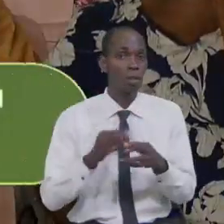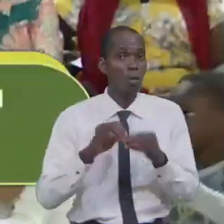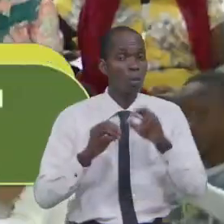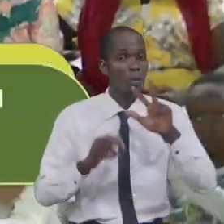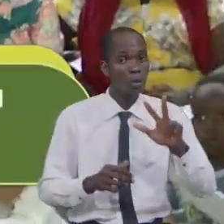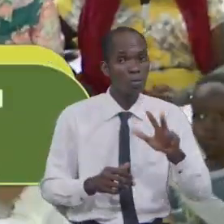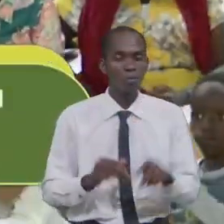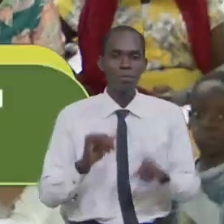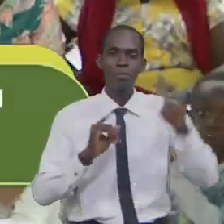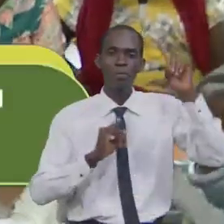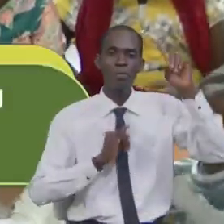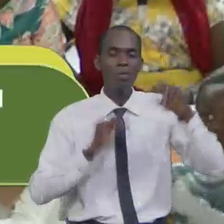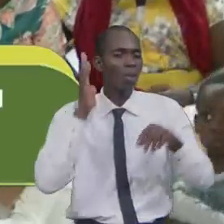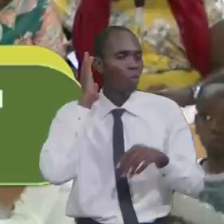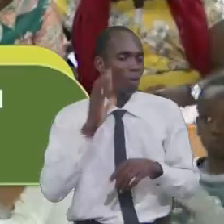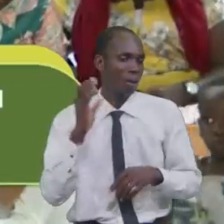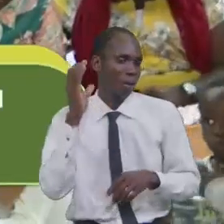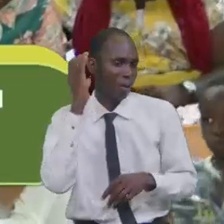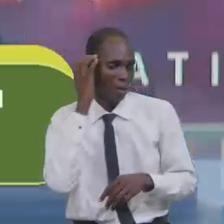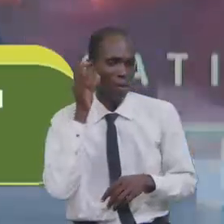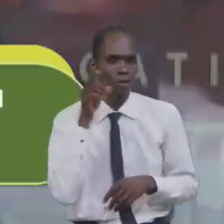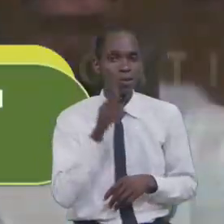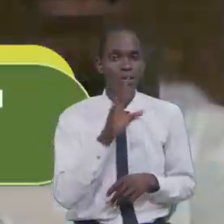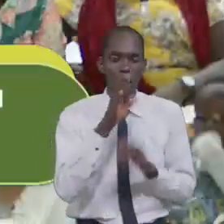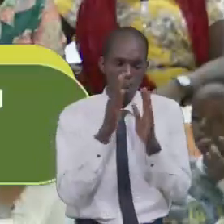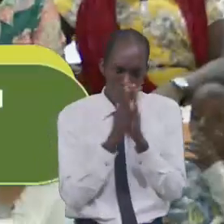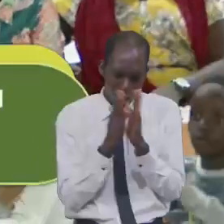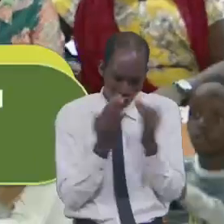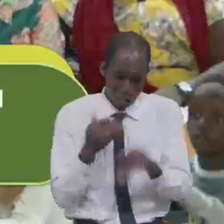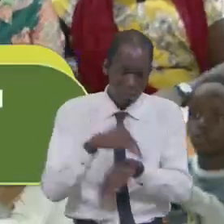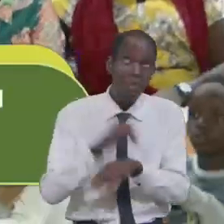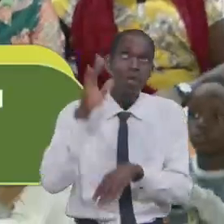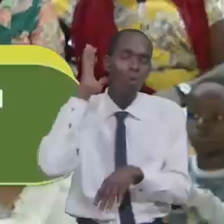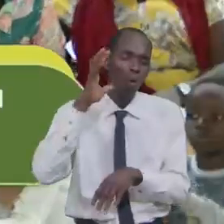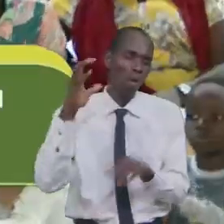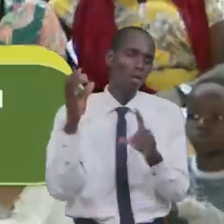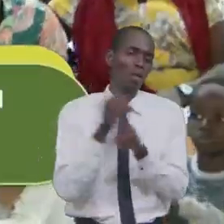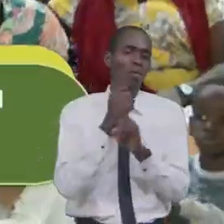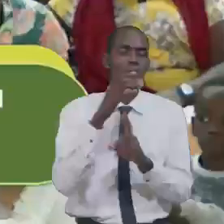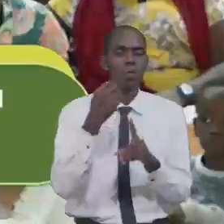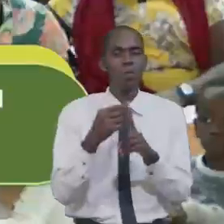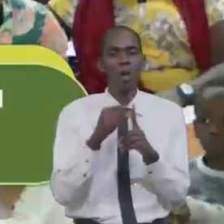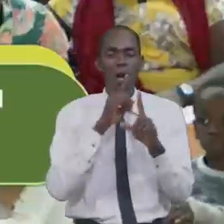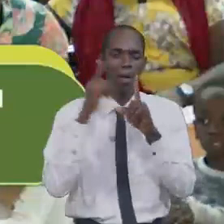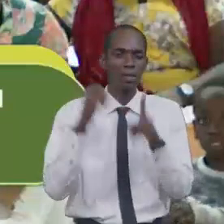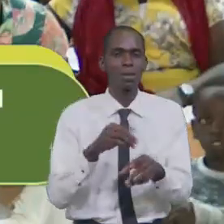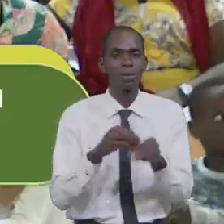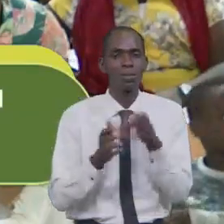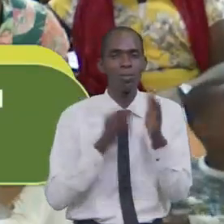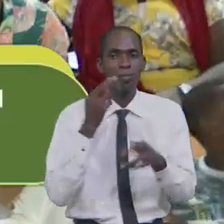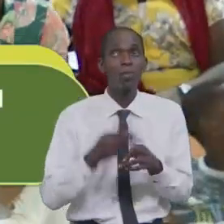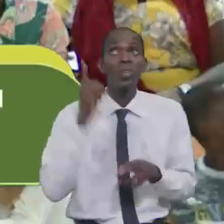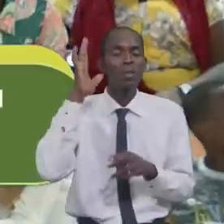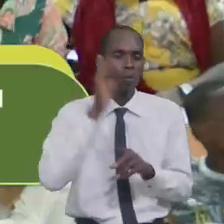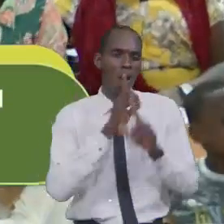will hear thee. Your prayer tonight, it will hear you. I say your prayer tonight, it will hear